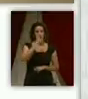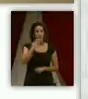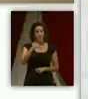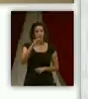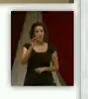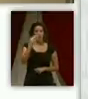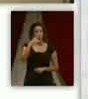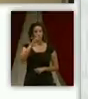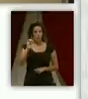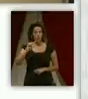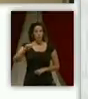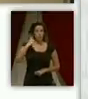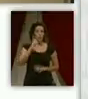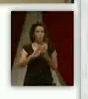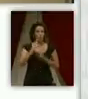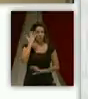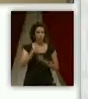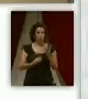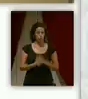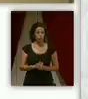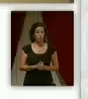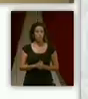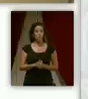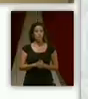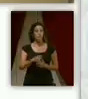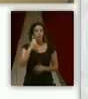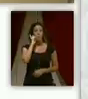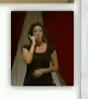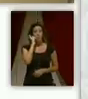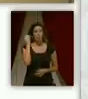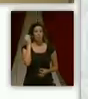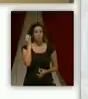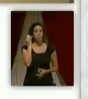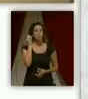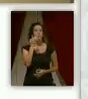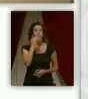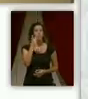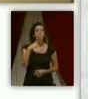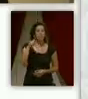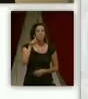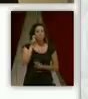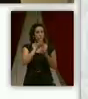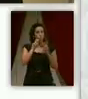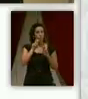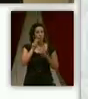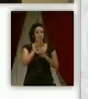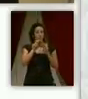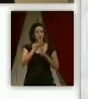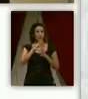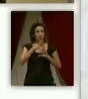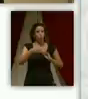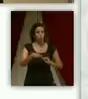Drt4all2013, the first mobile phone with Firefox mobile system. If you click